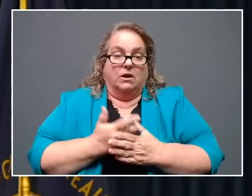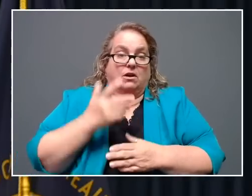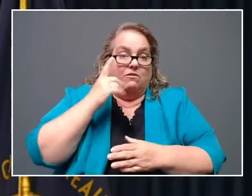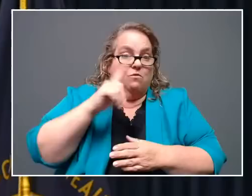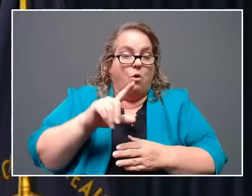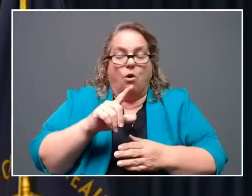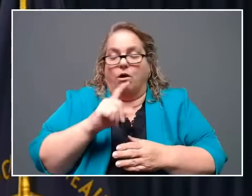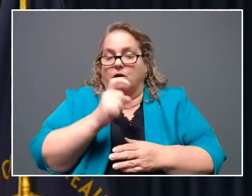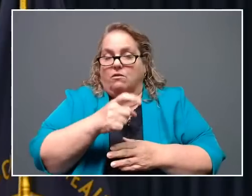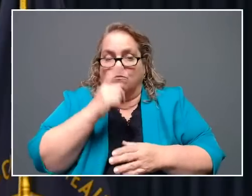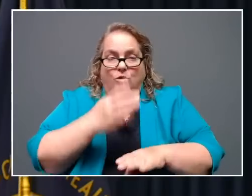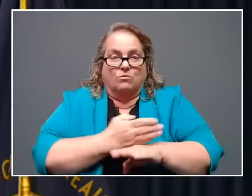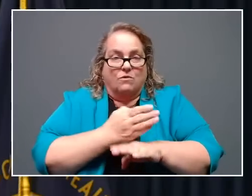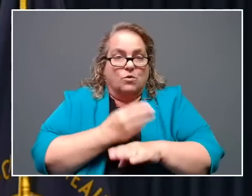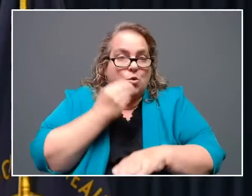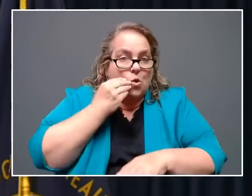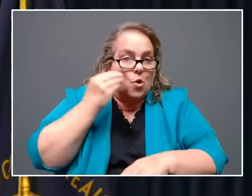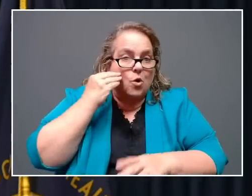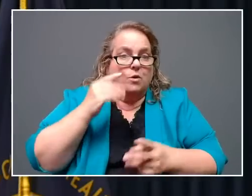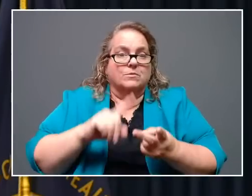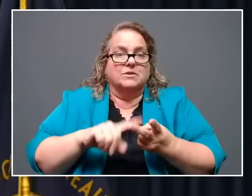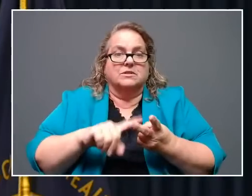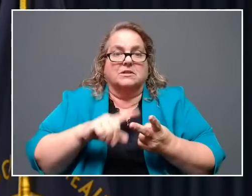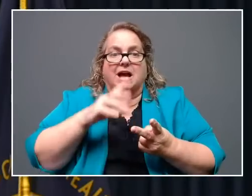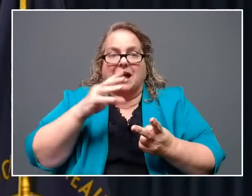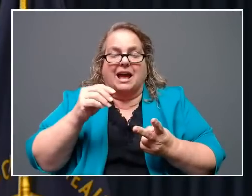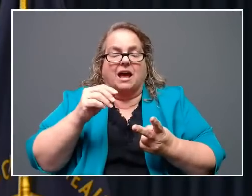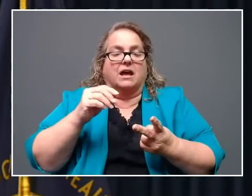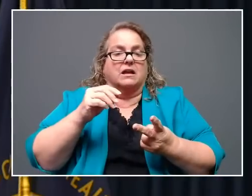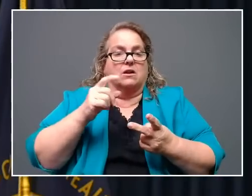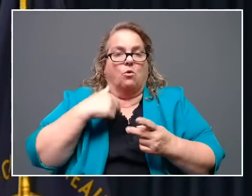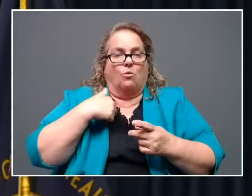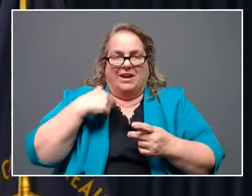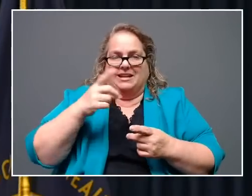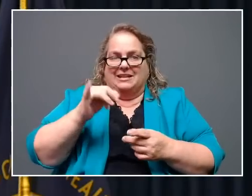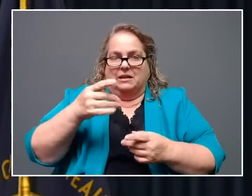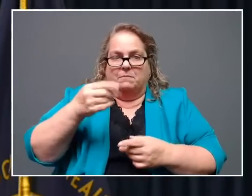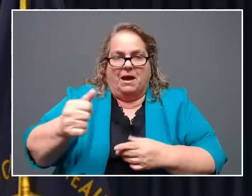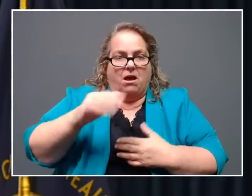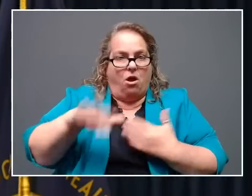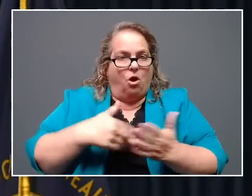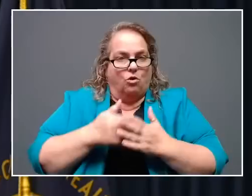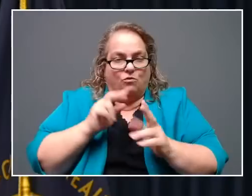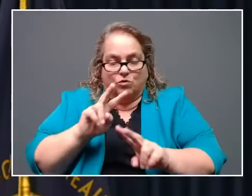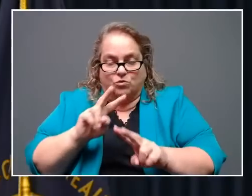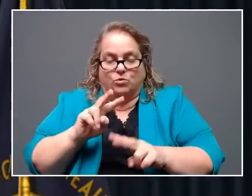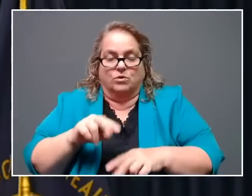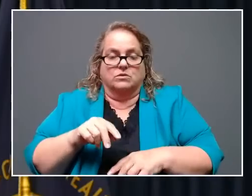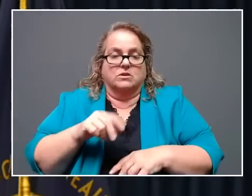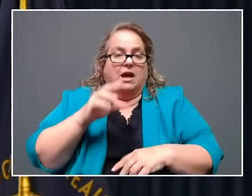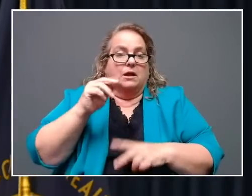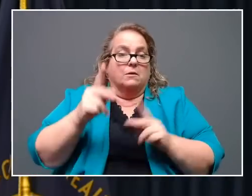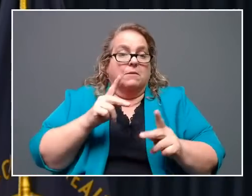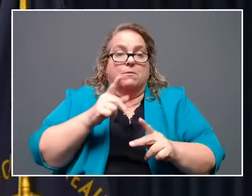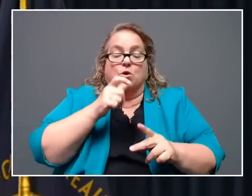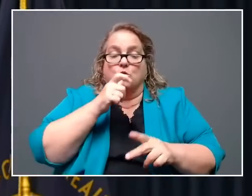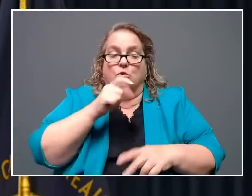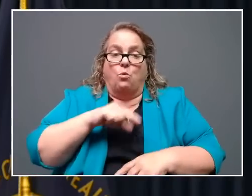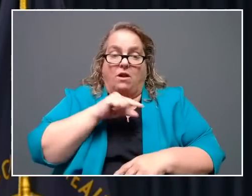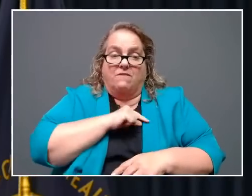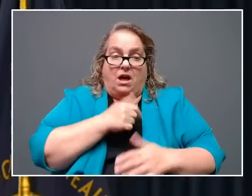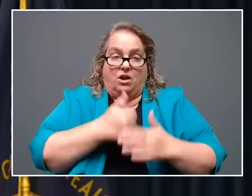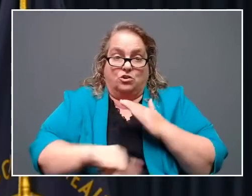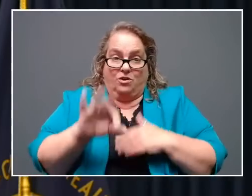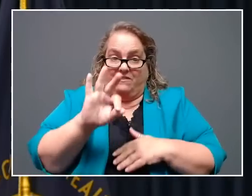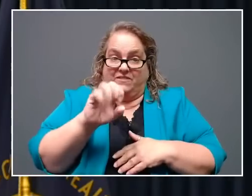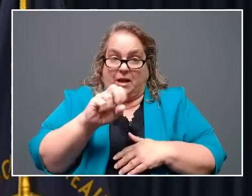funeral, providing an extra award to everyone who qualified under FEMA, whether insured or uninsured, homeowner or renter. And we are going